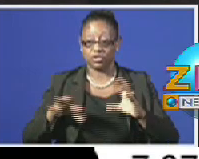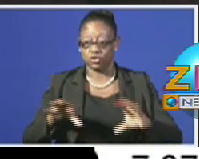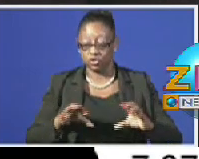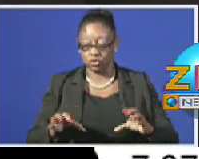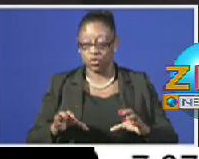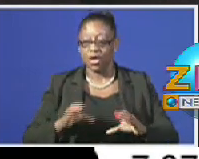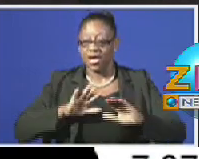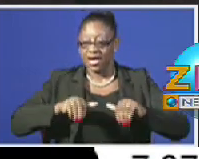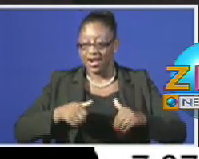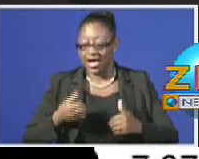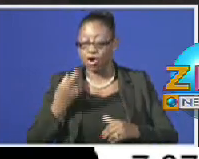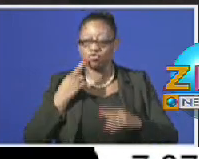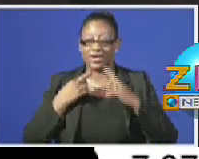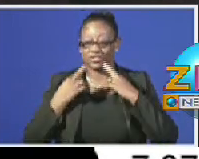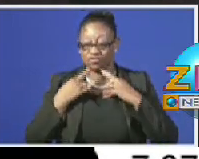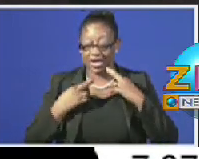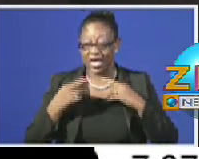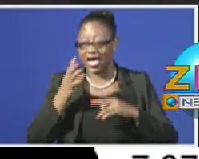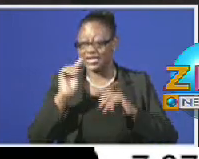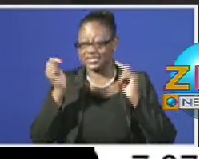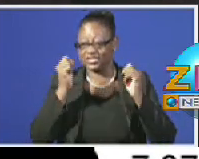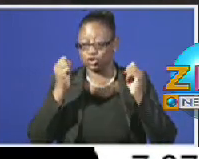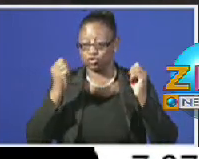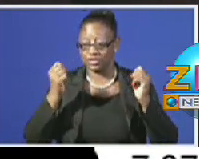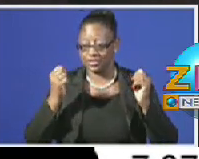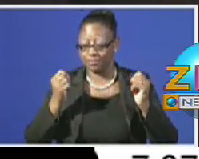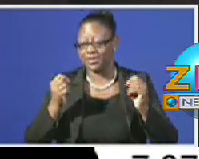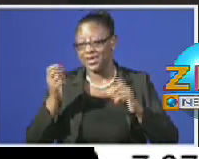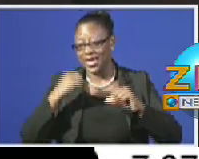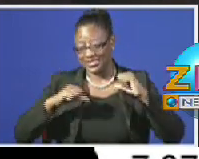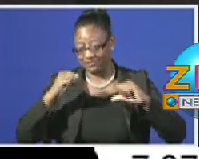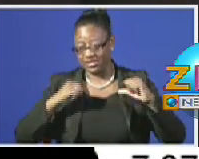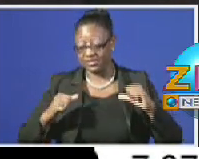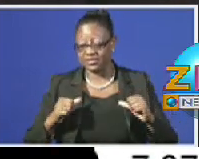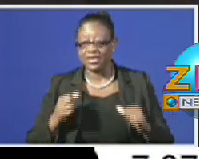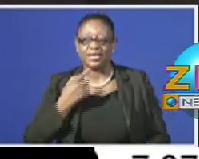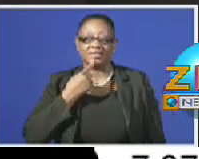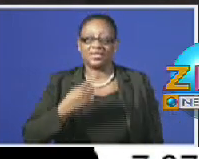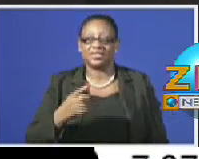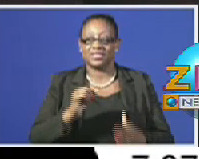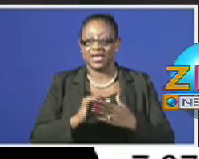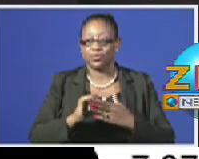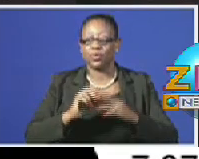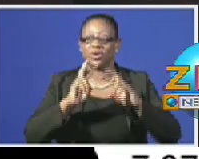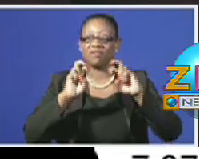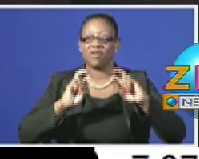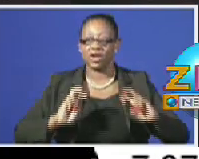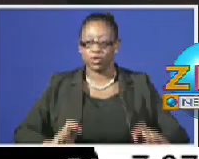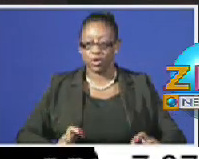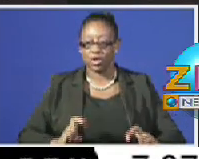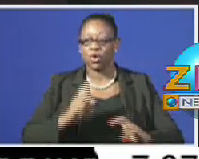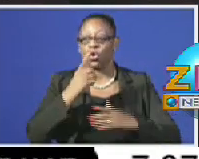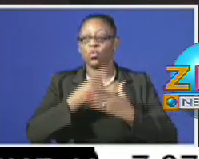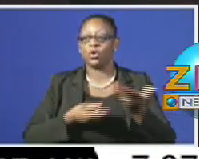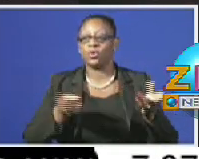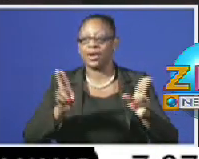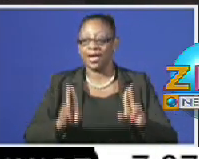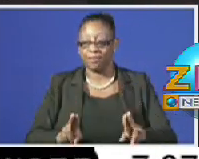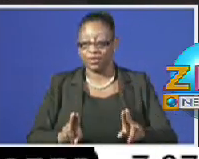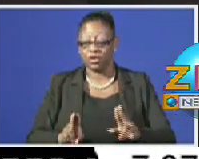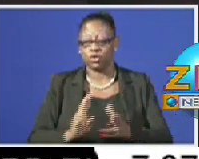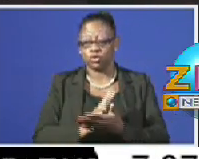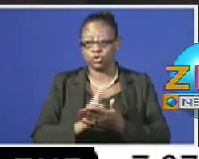on restaurant operations and tourism-related activities. He says health officials will evaluate the rate of transmission